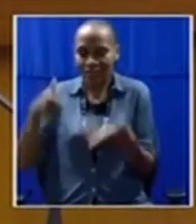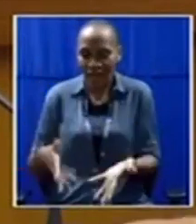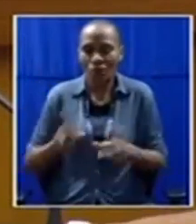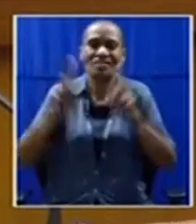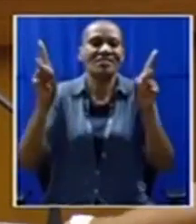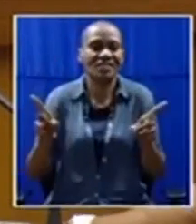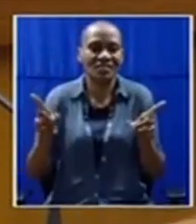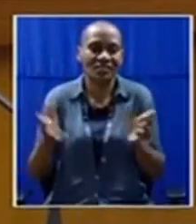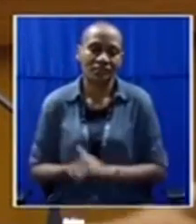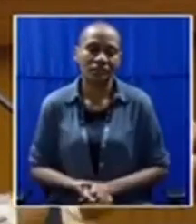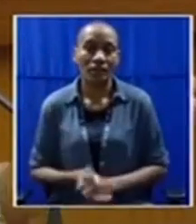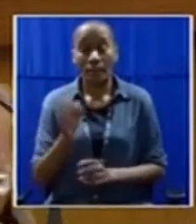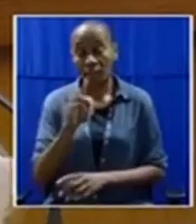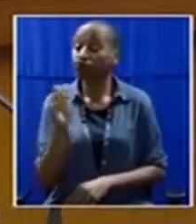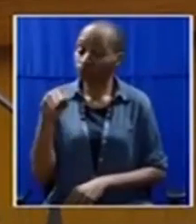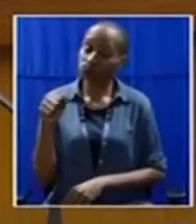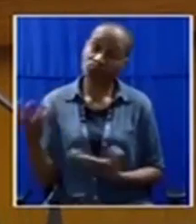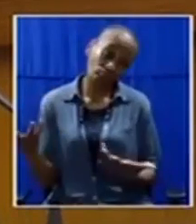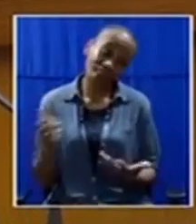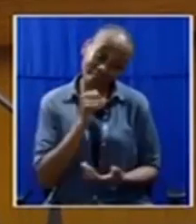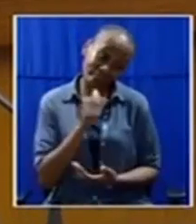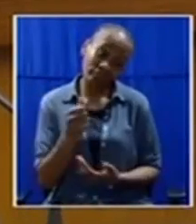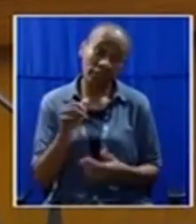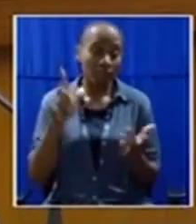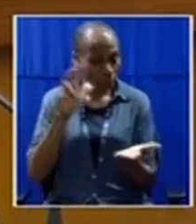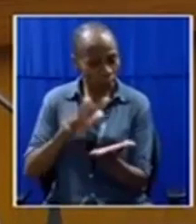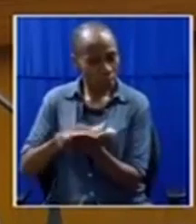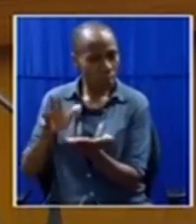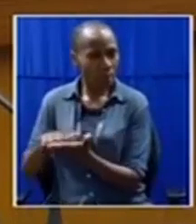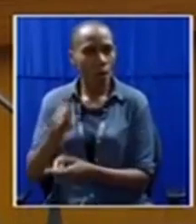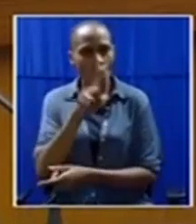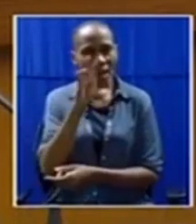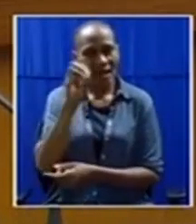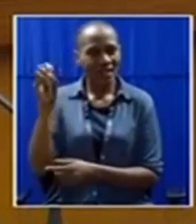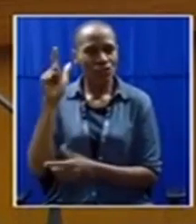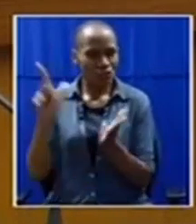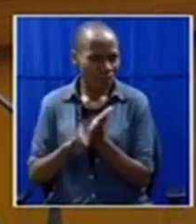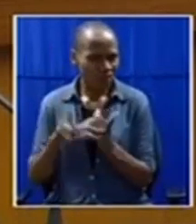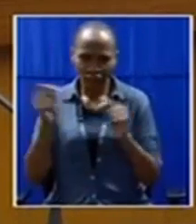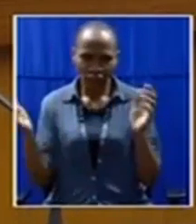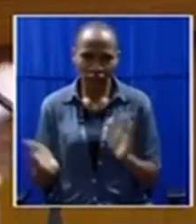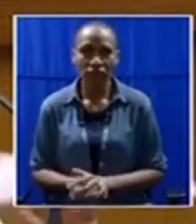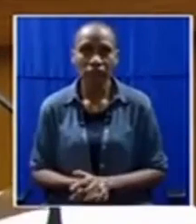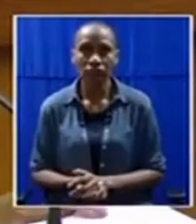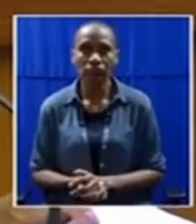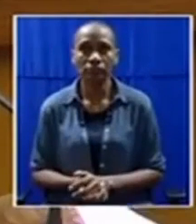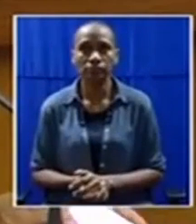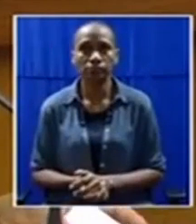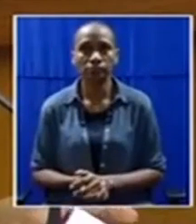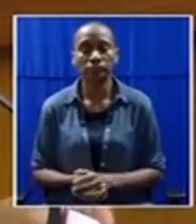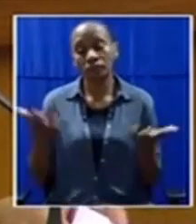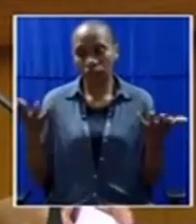But we did, in any case, pass these laws. And as